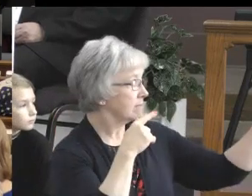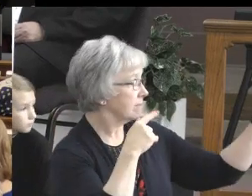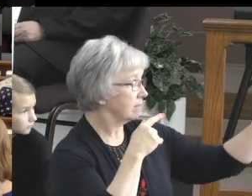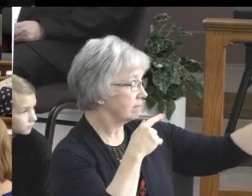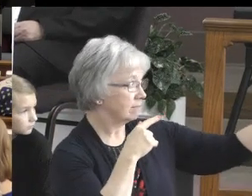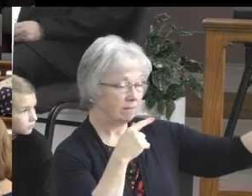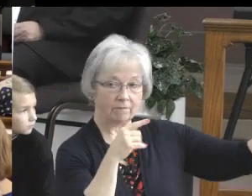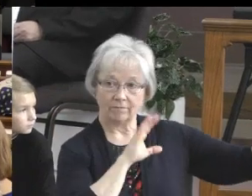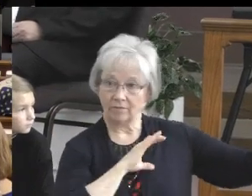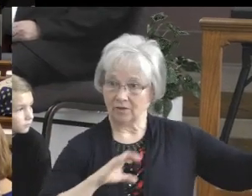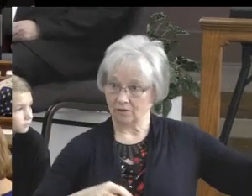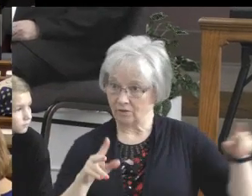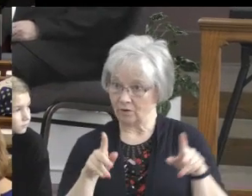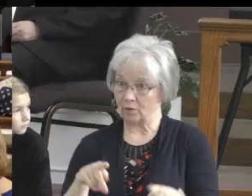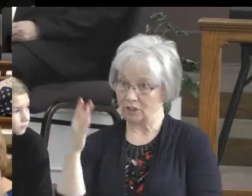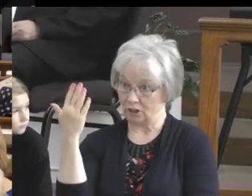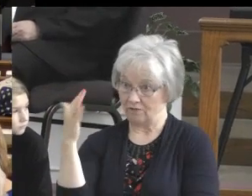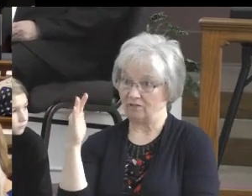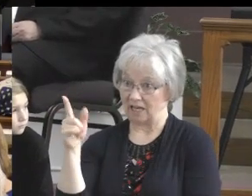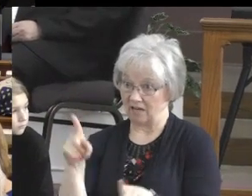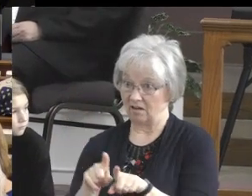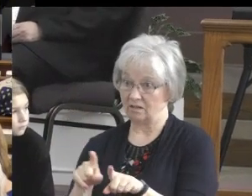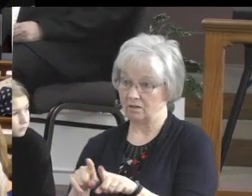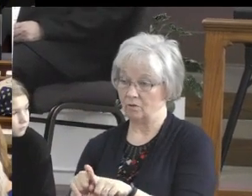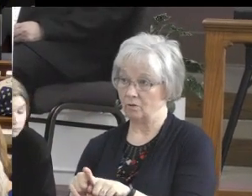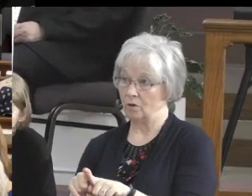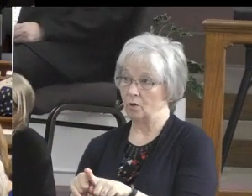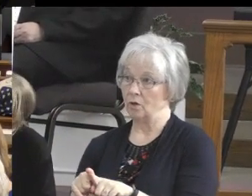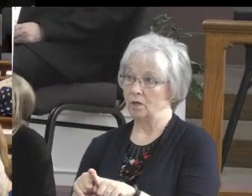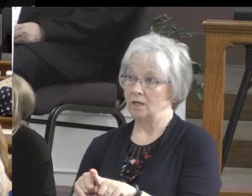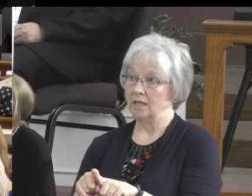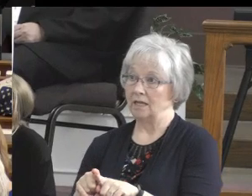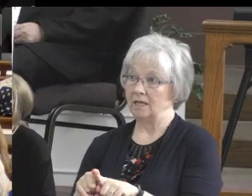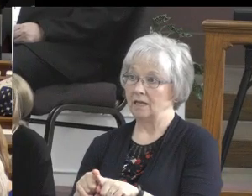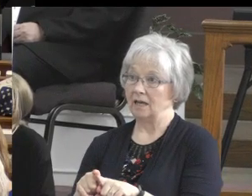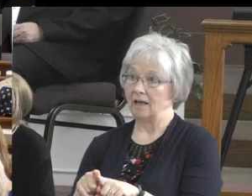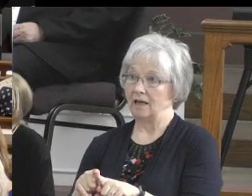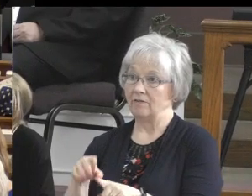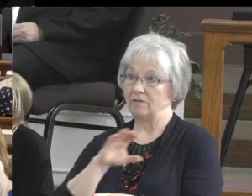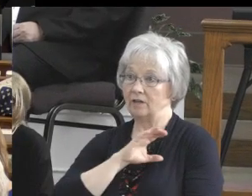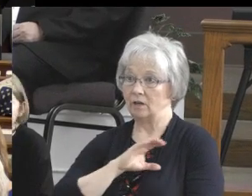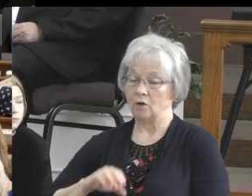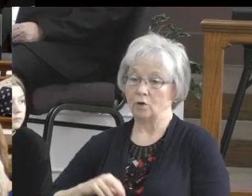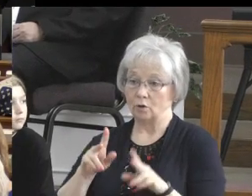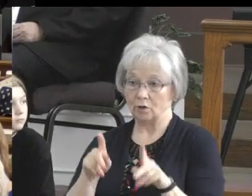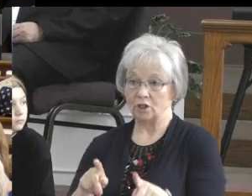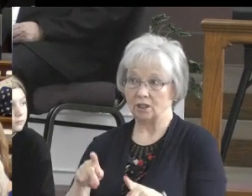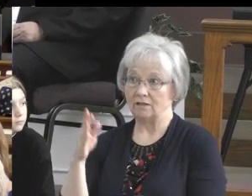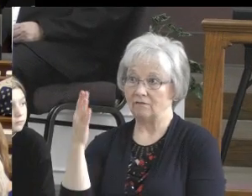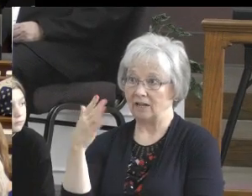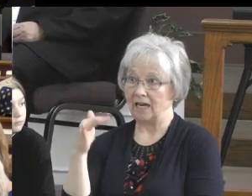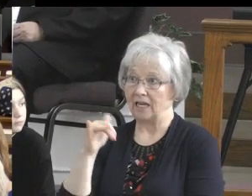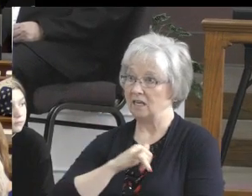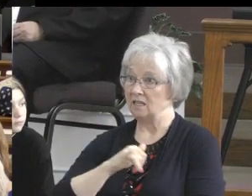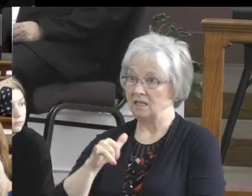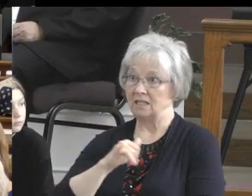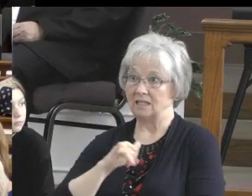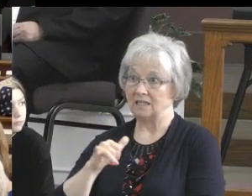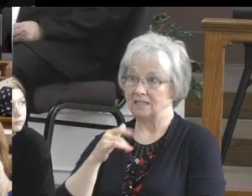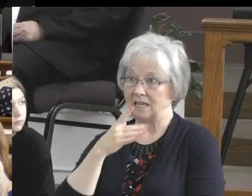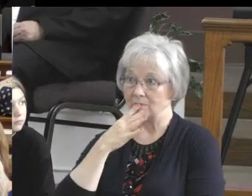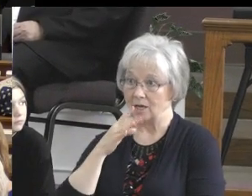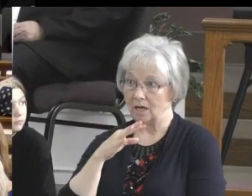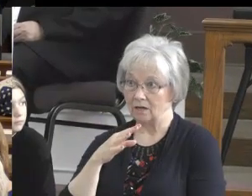to a Christian flag this morning too, didn't we? And in that Christian flag, we have the same colors. But you'll notice there is a